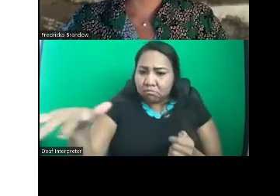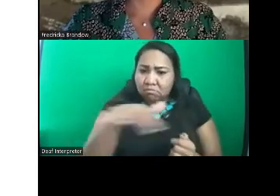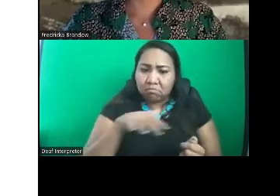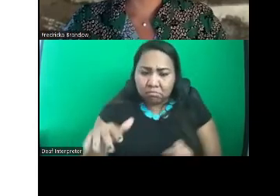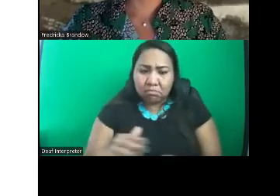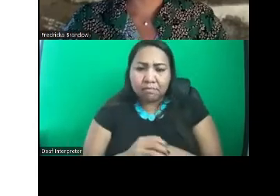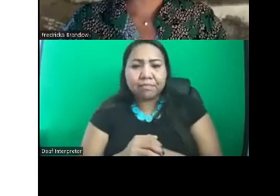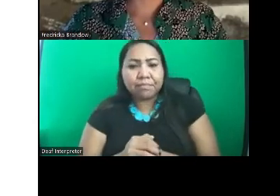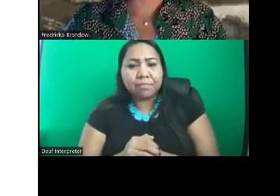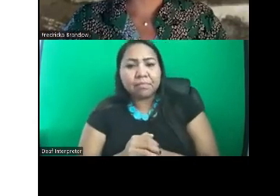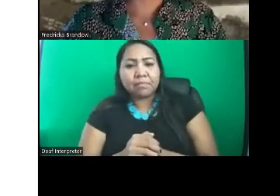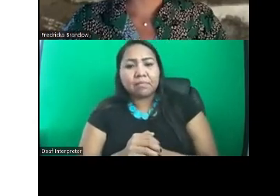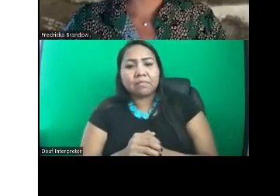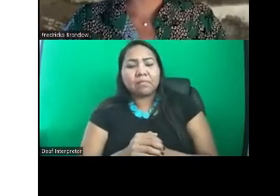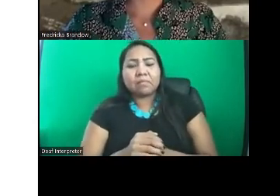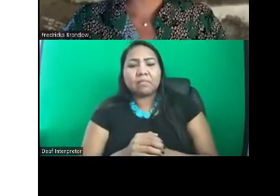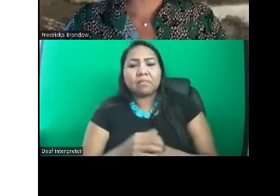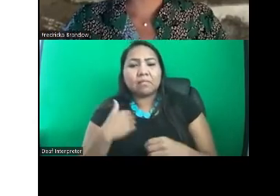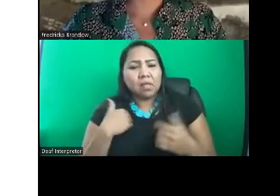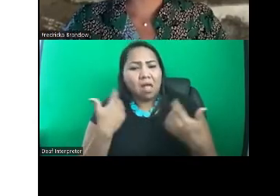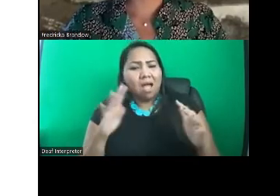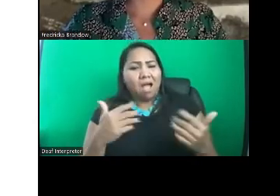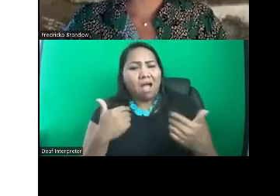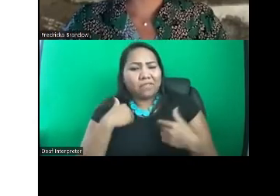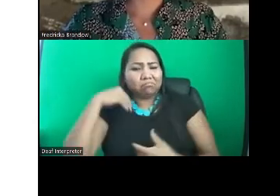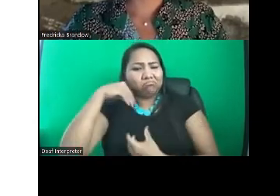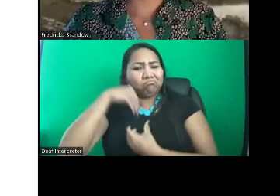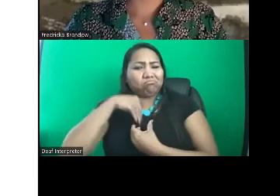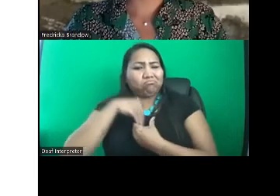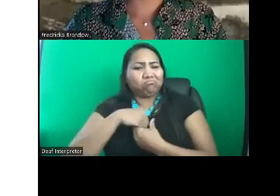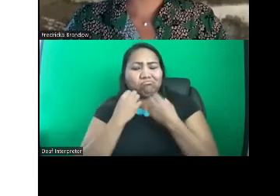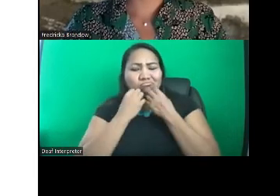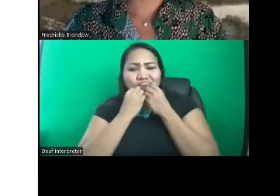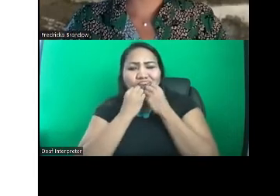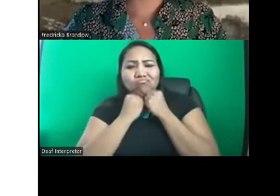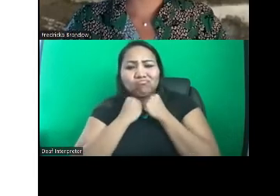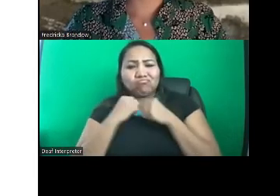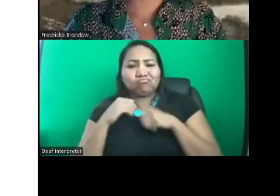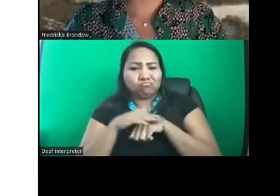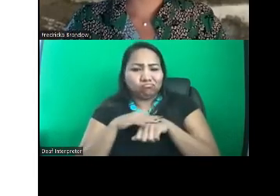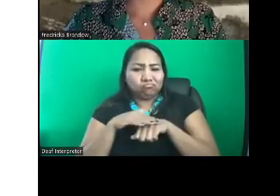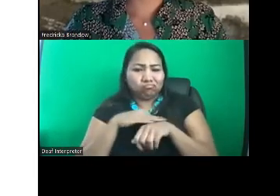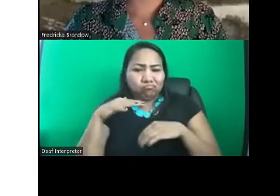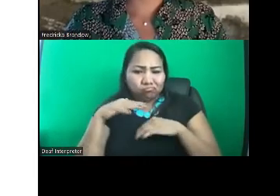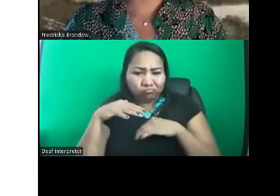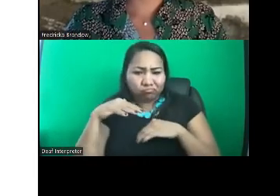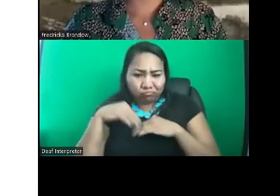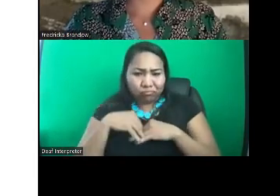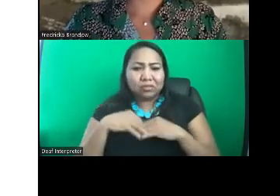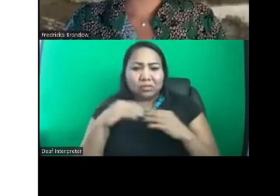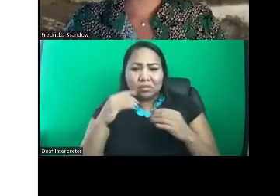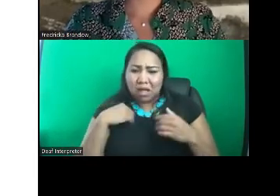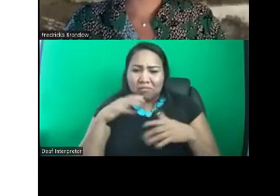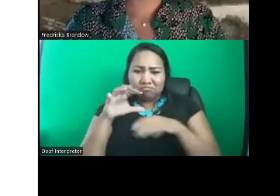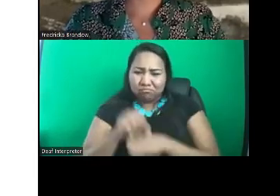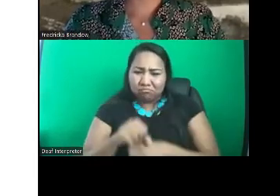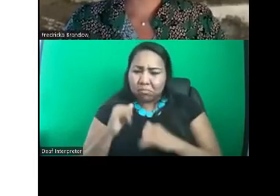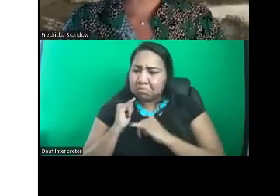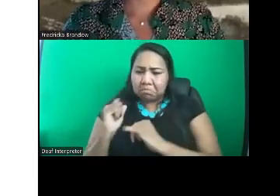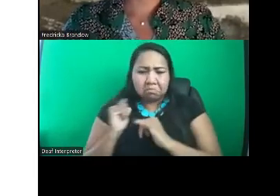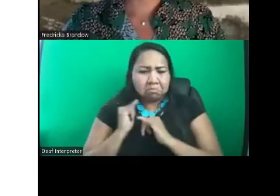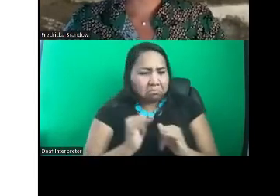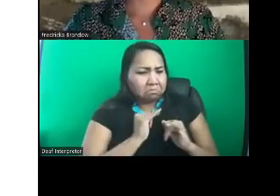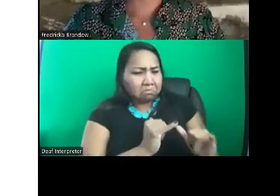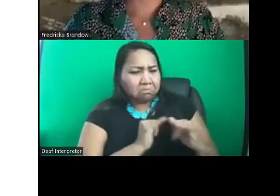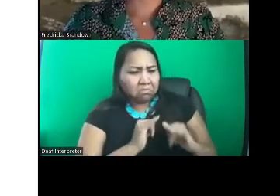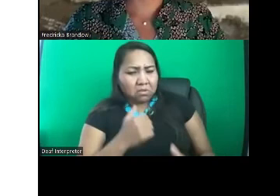area of values and beliefs of Indigenous ways. So it was fascinating for me to be working in